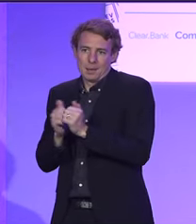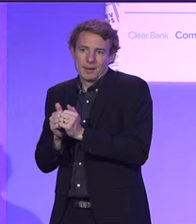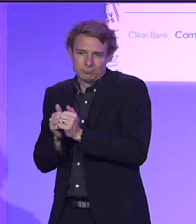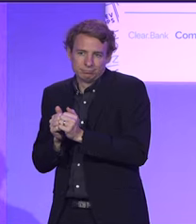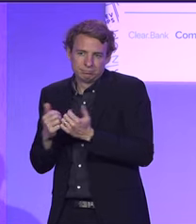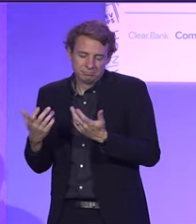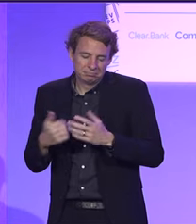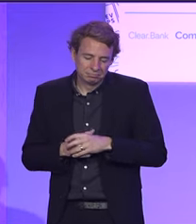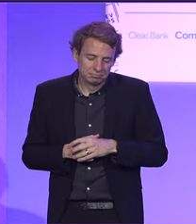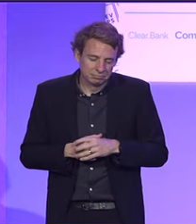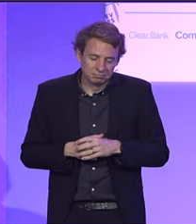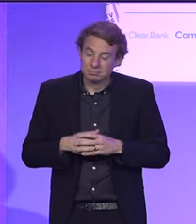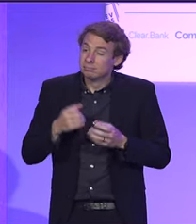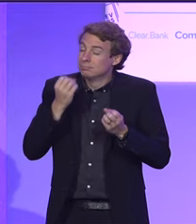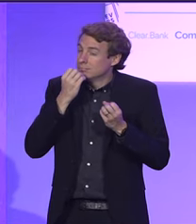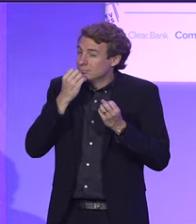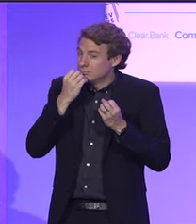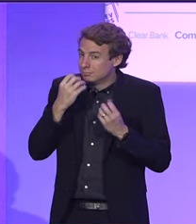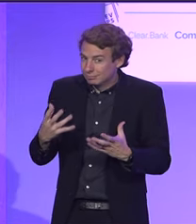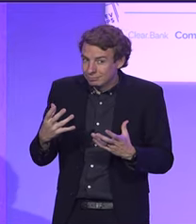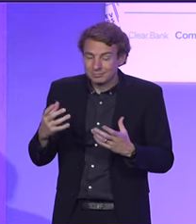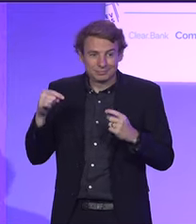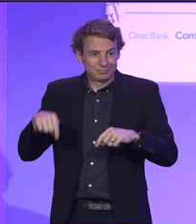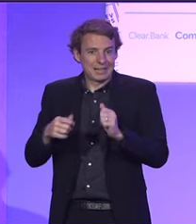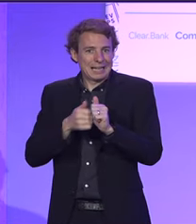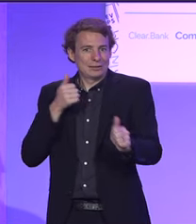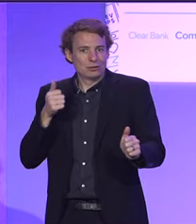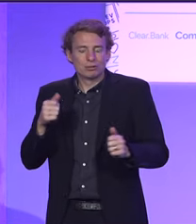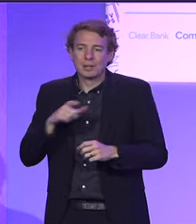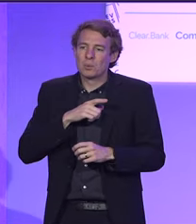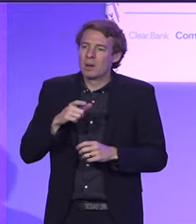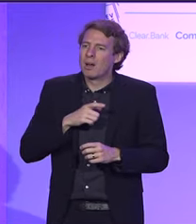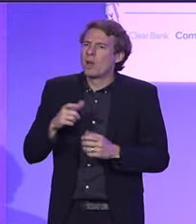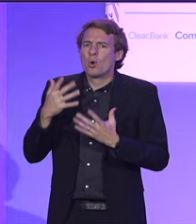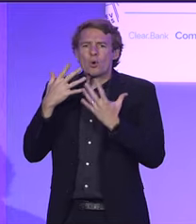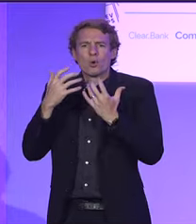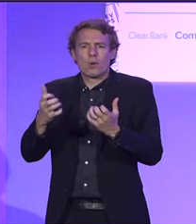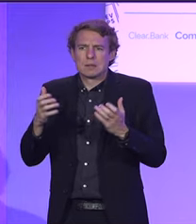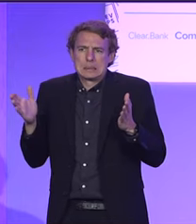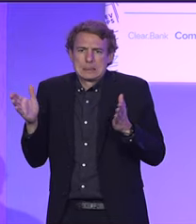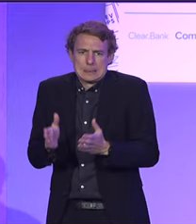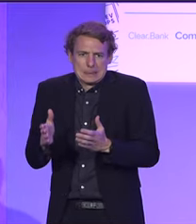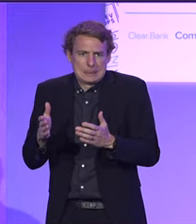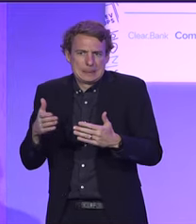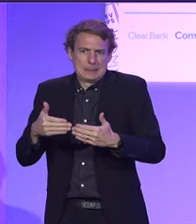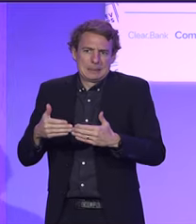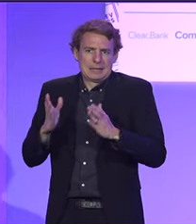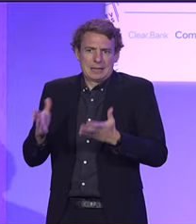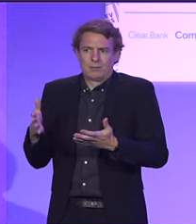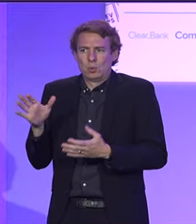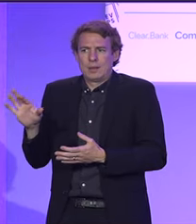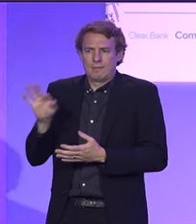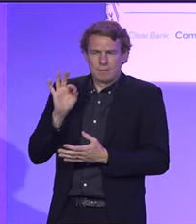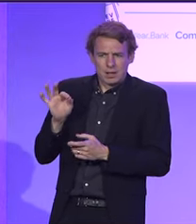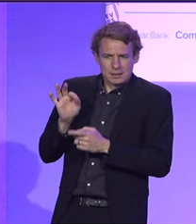is conferences aren't a bunch of people sitting behind a closed door going, invite only, let's invite the next big speaker. They actually need you to